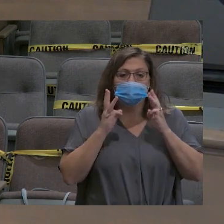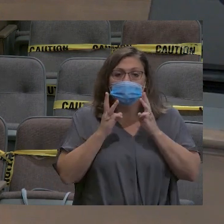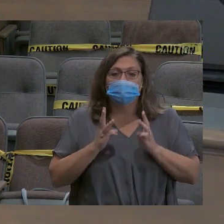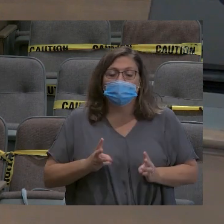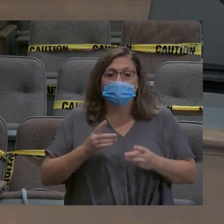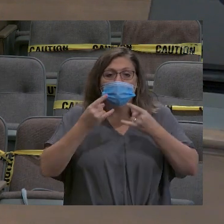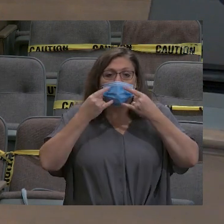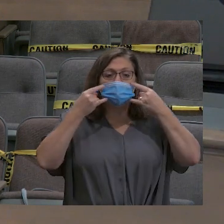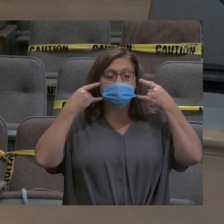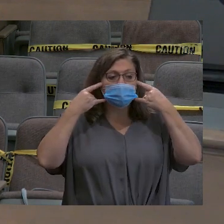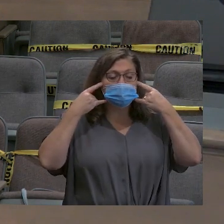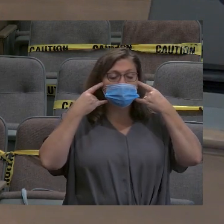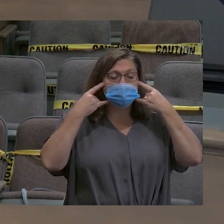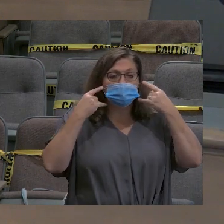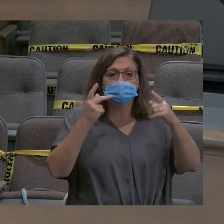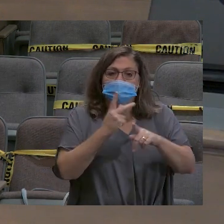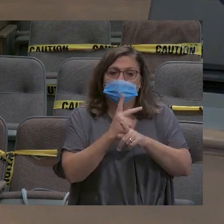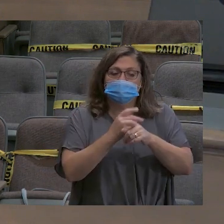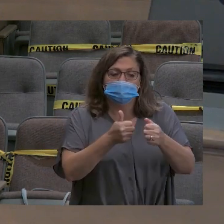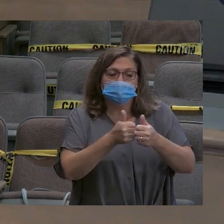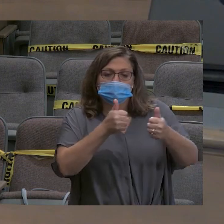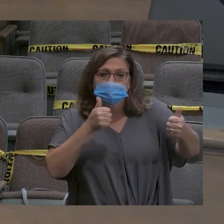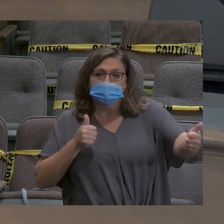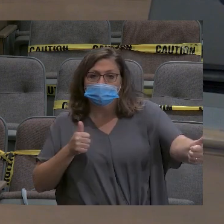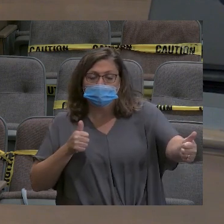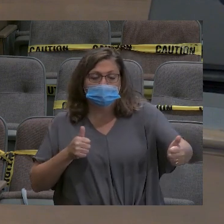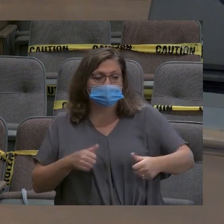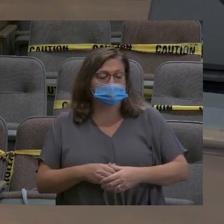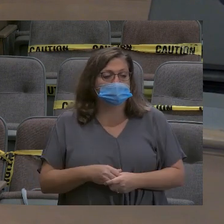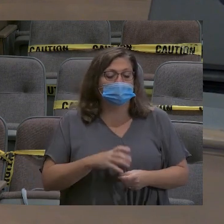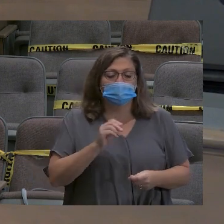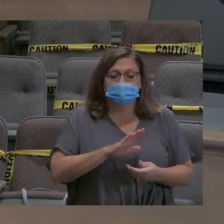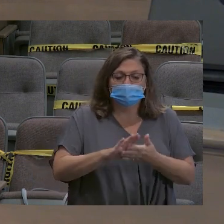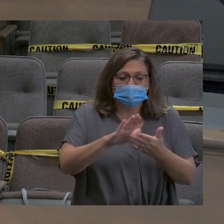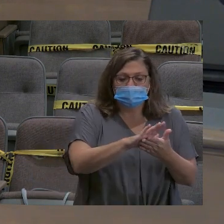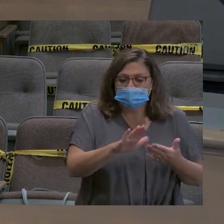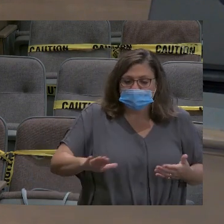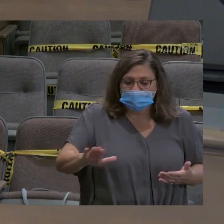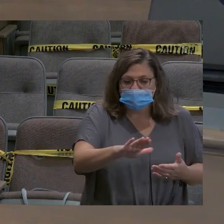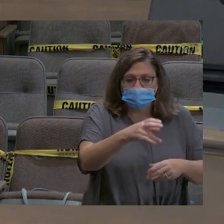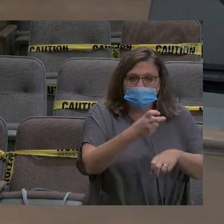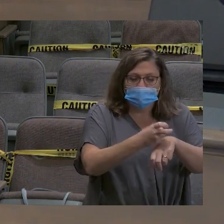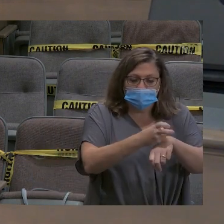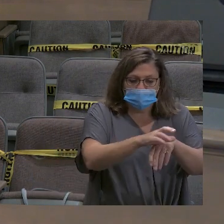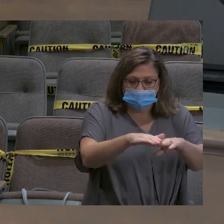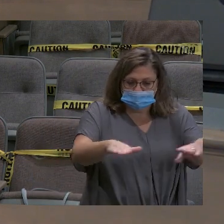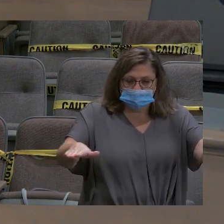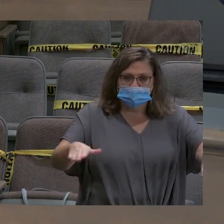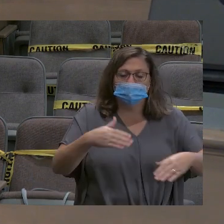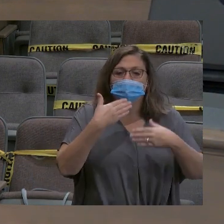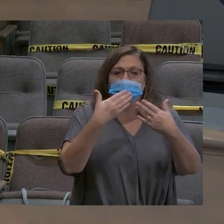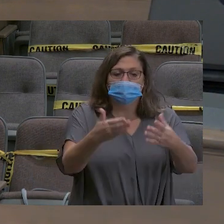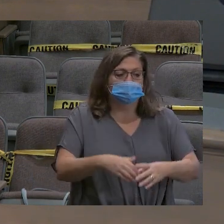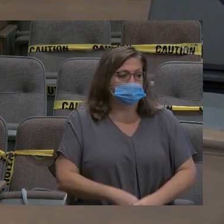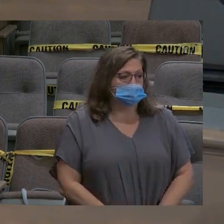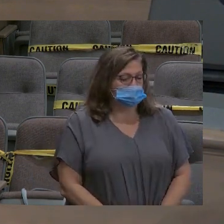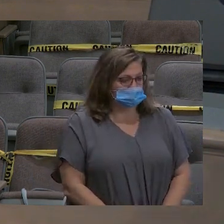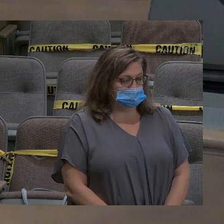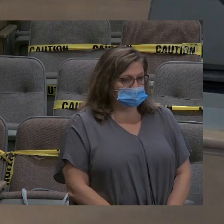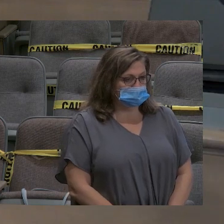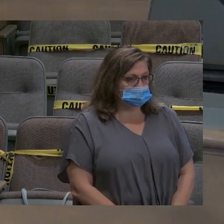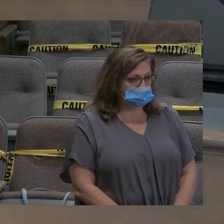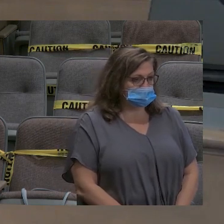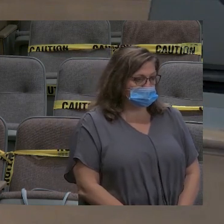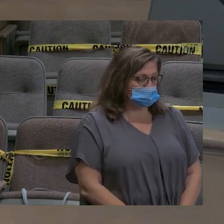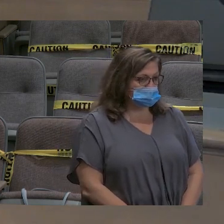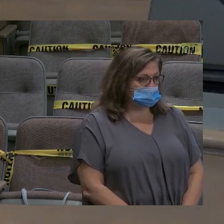mask, practice social distancing, and disinfect hard surfaces. Thank you.